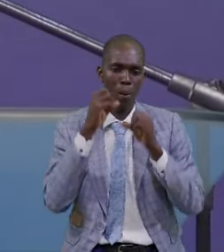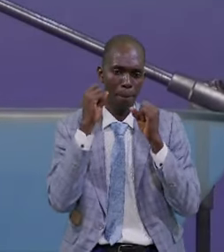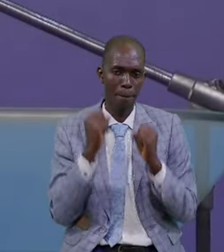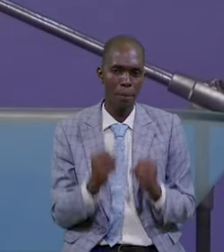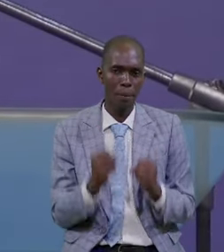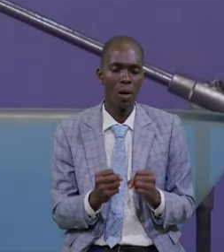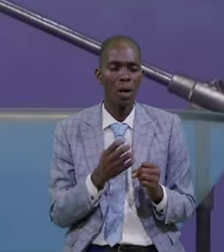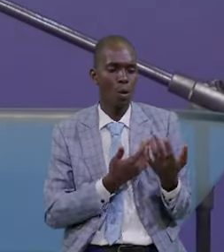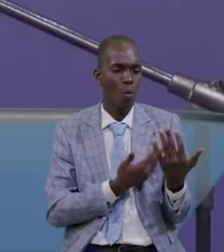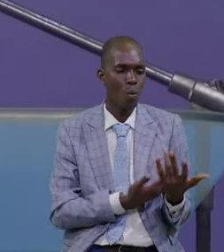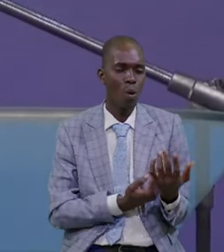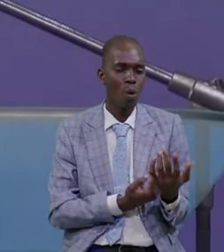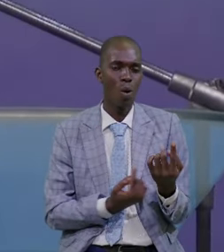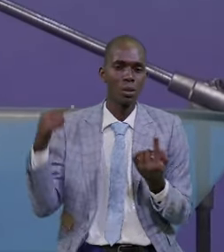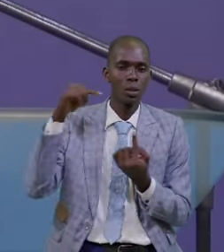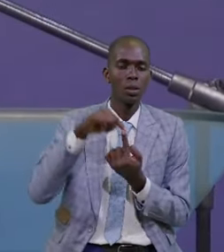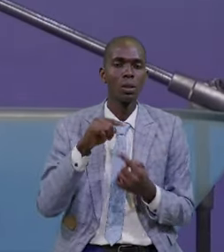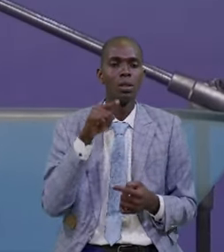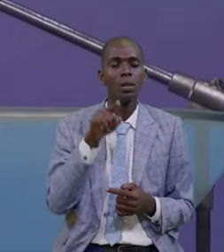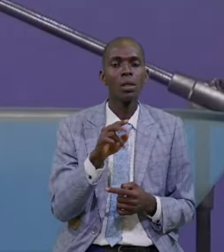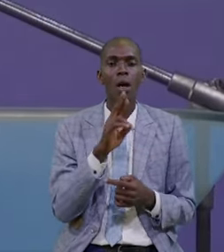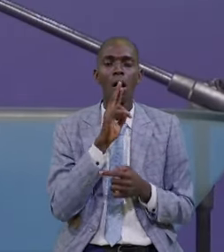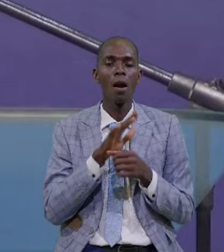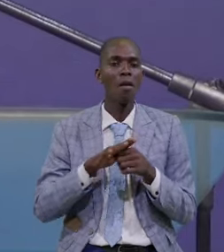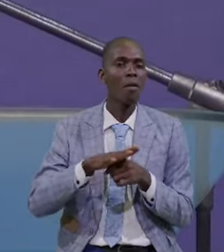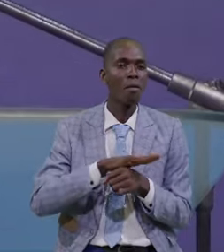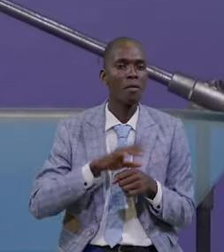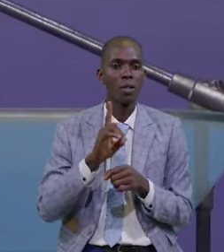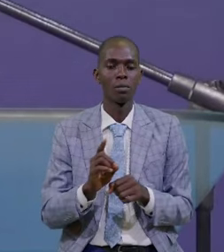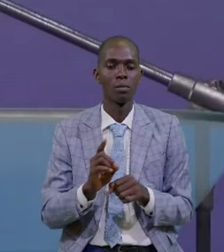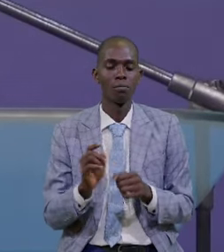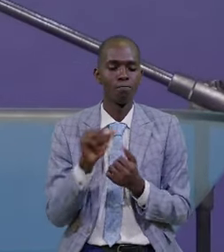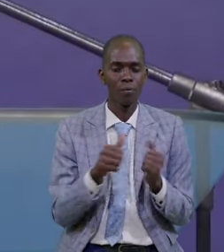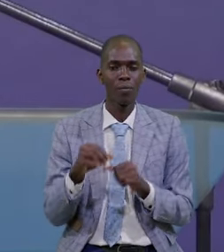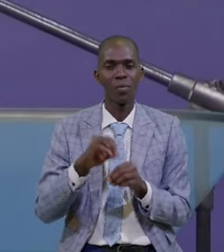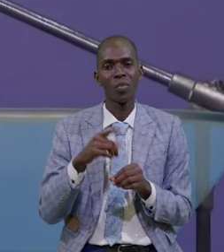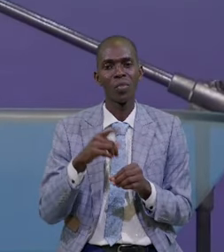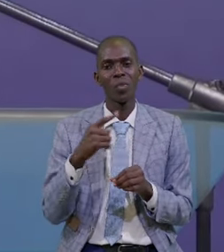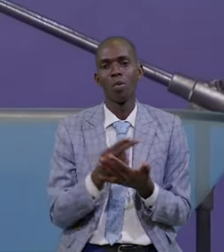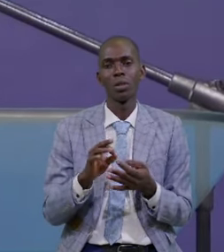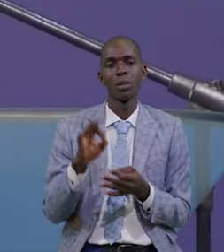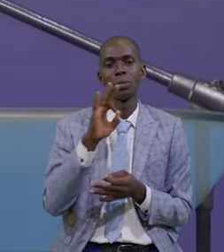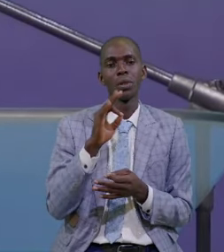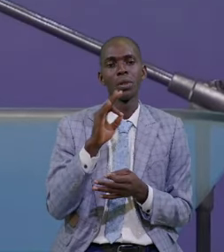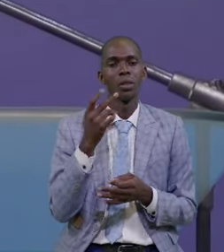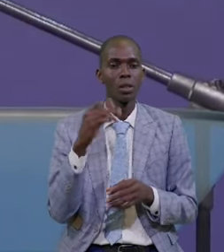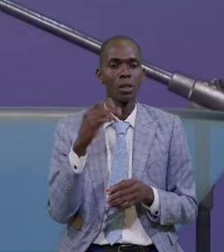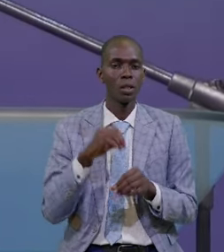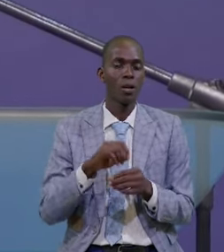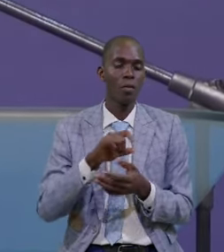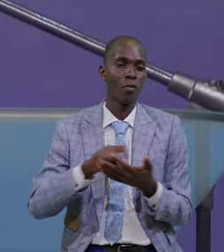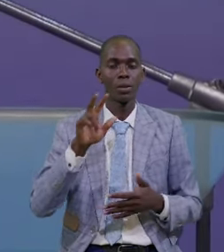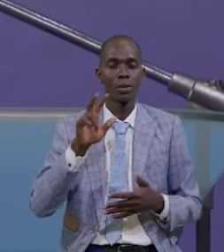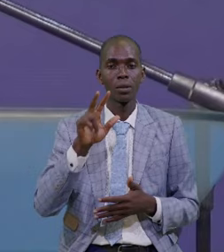until ye are filled, baptized in the Holy Ghost? It tells us in verse 3. In